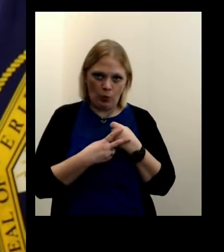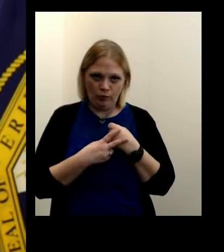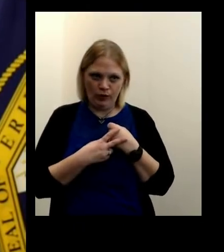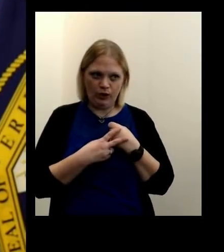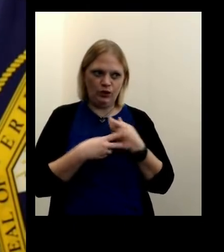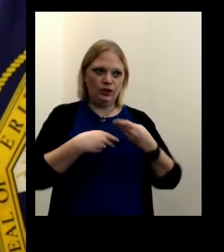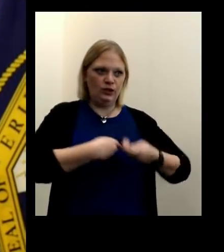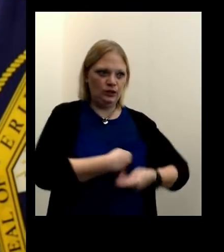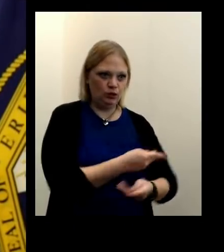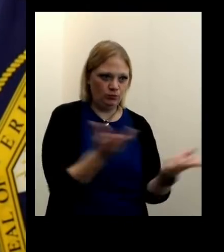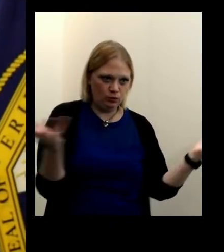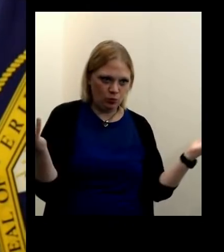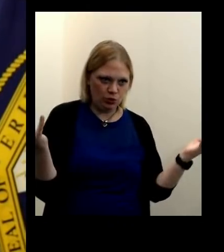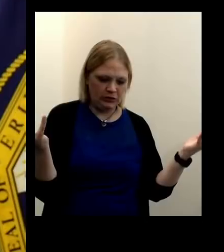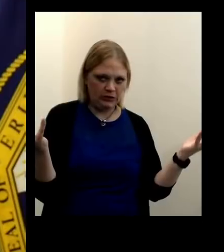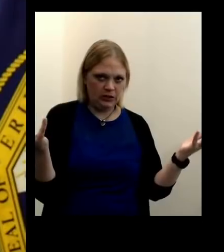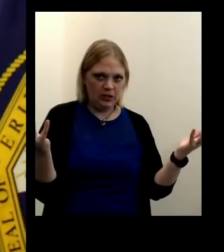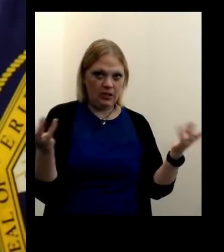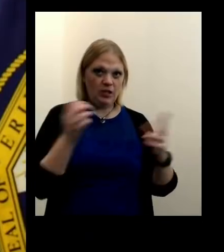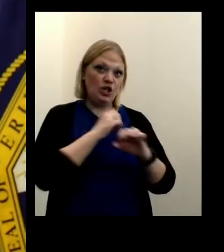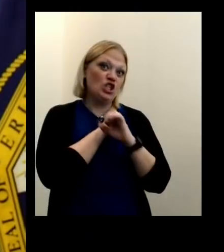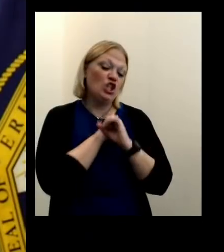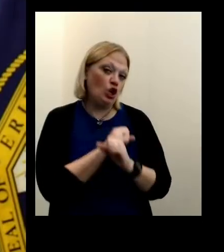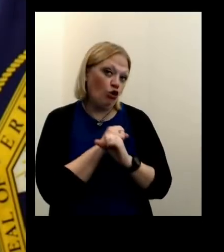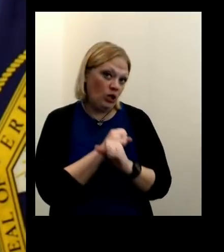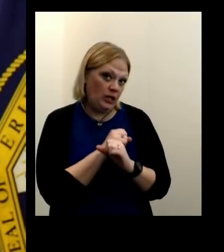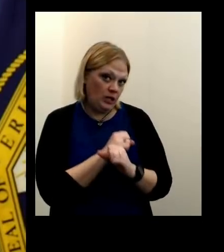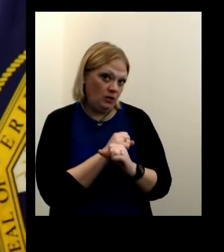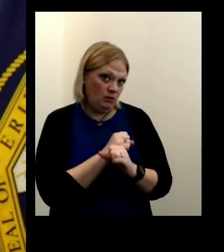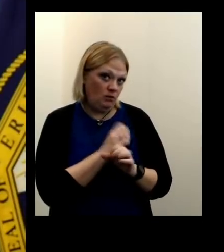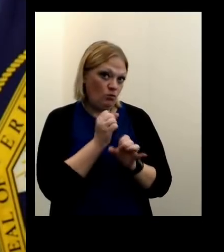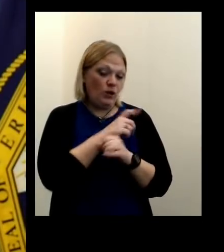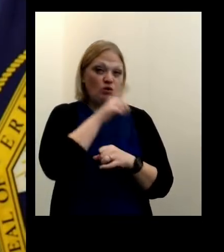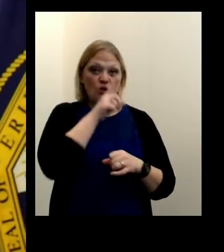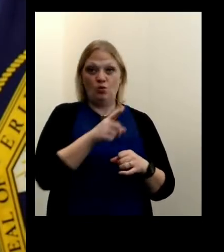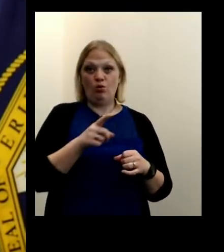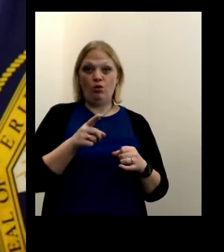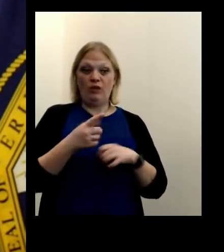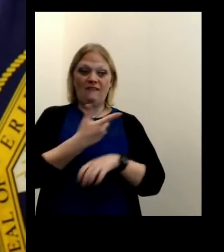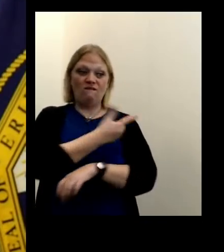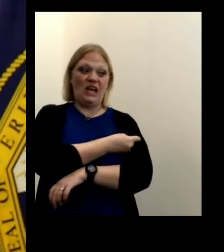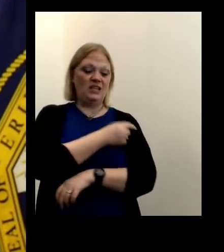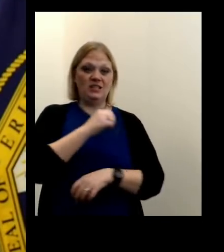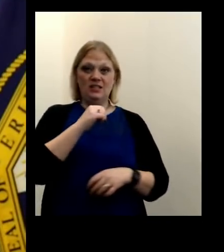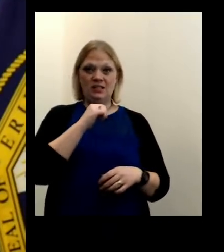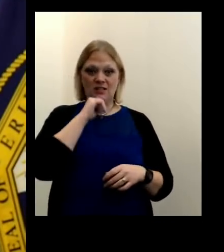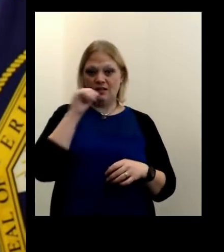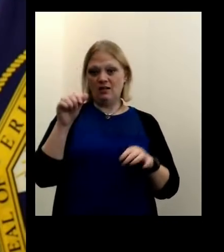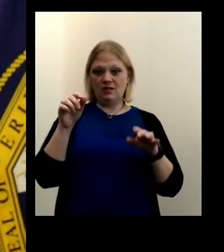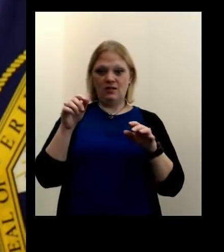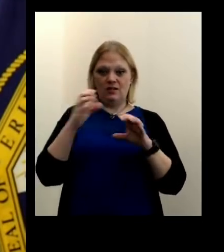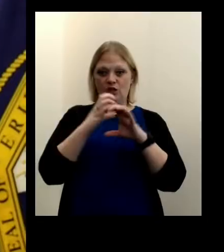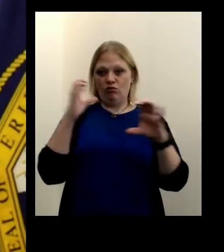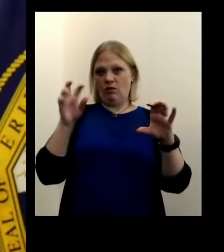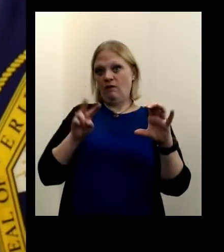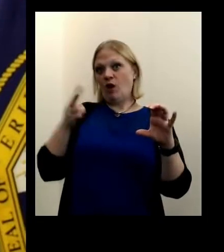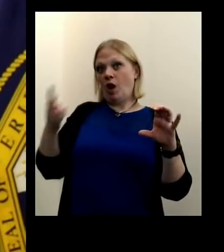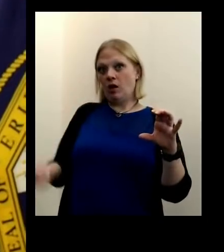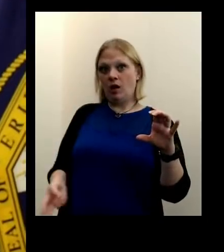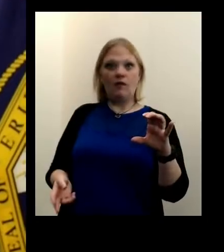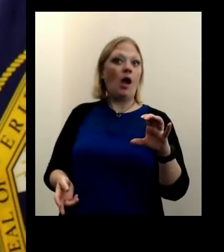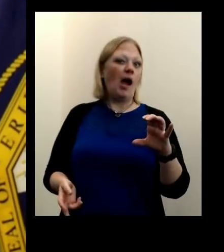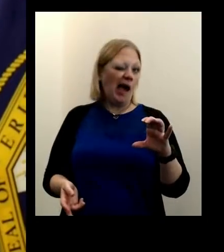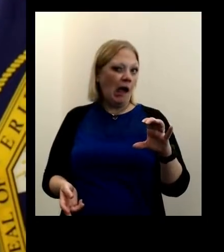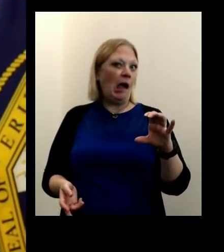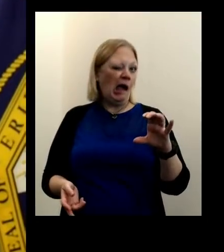the distribution of the vaccine, the security of the vaccine, to ensure that vaccine doesn't fall off the back of the truck, as often happened